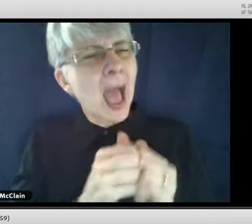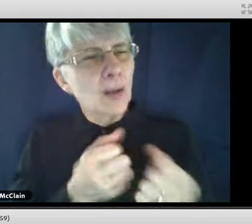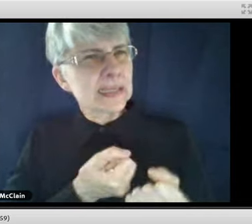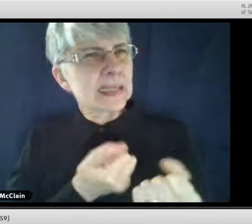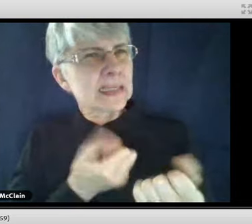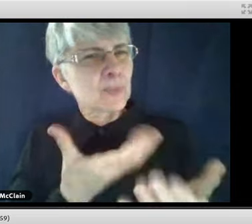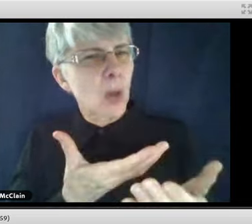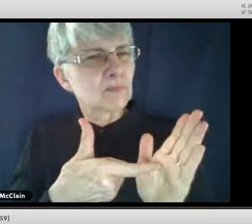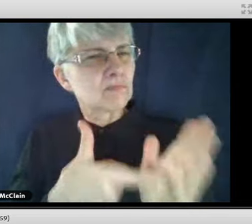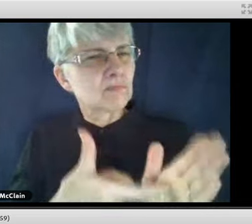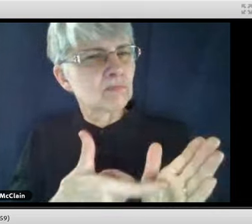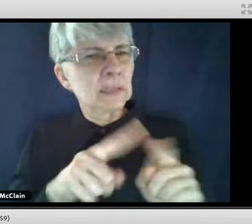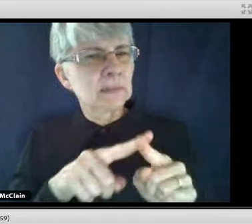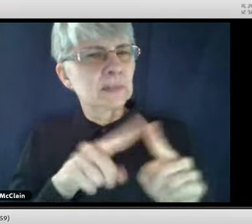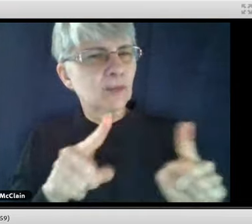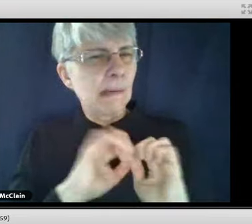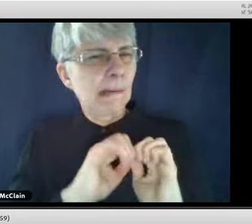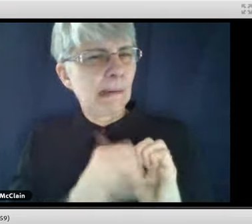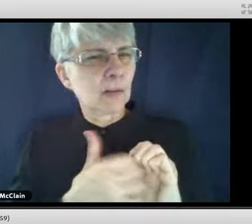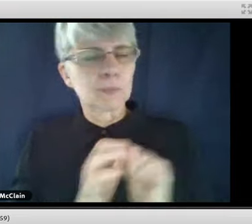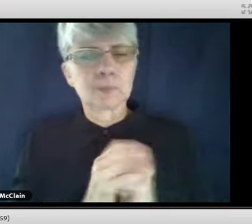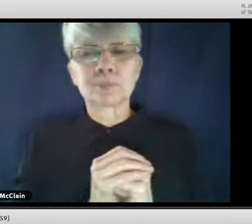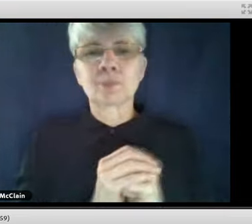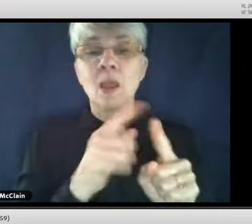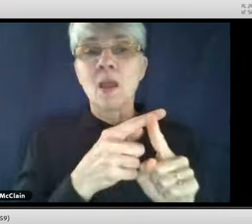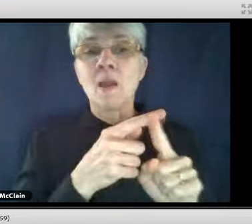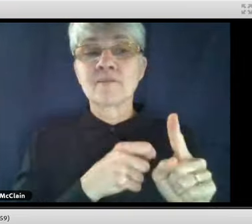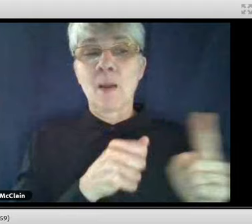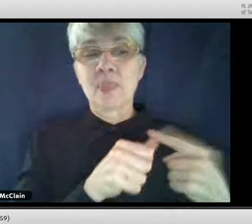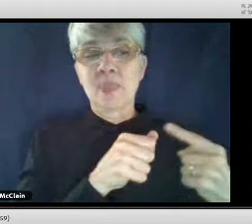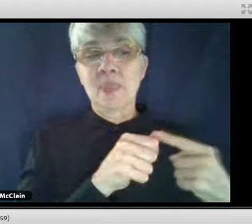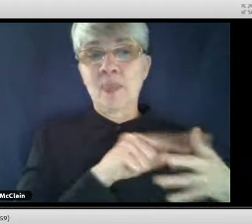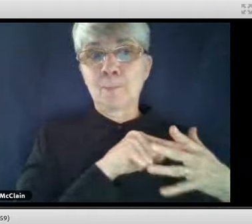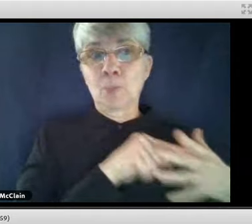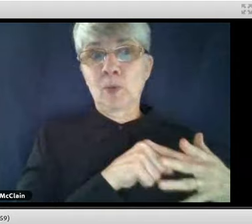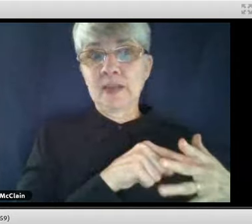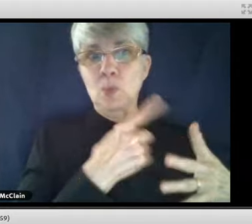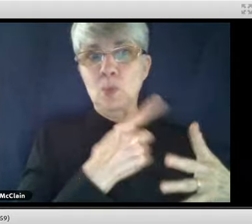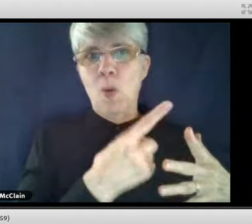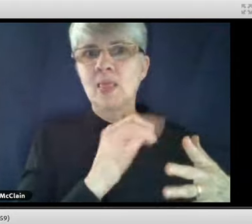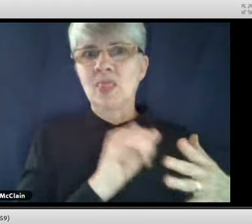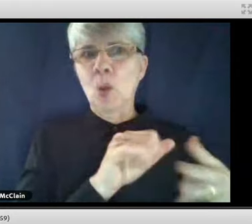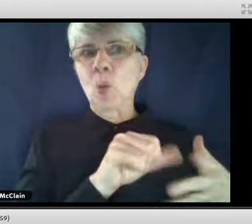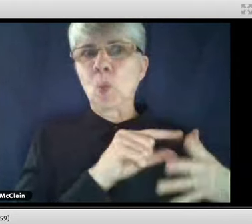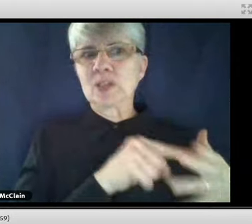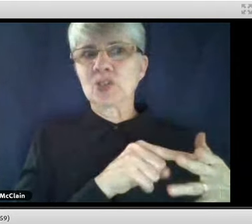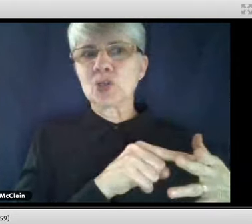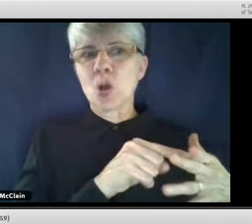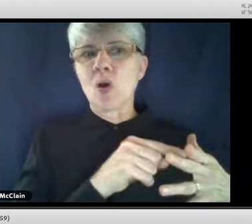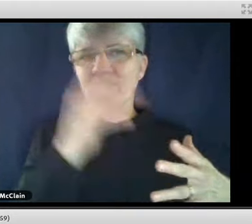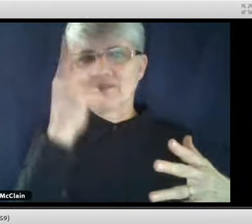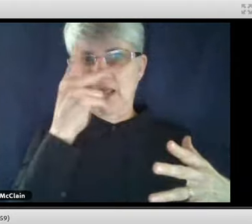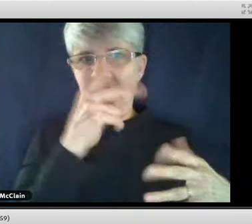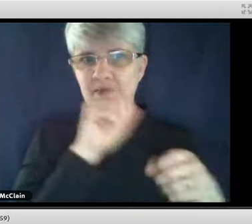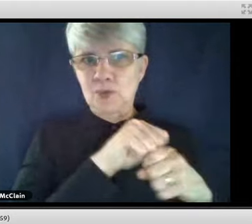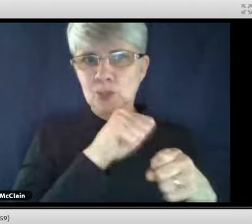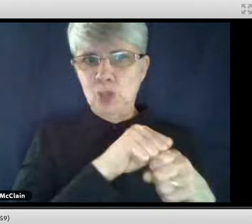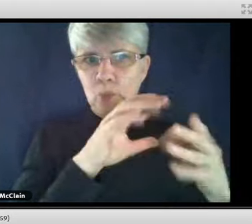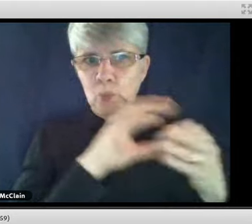expressed that's different from the previous one, the original Philosopher's Stone?